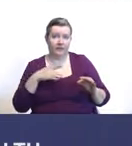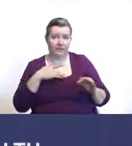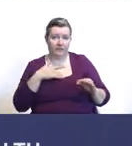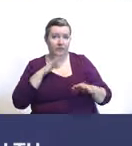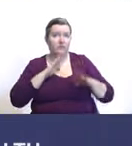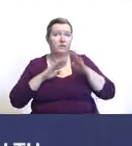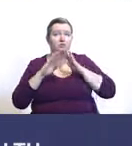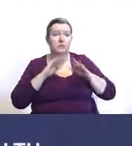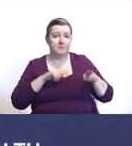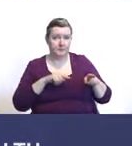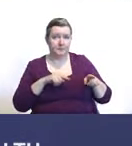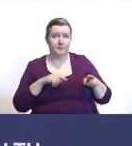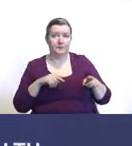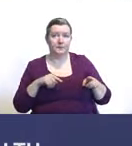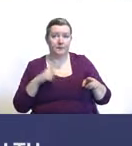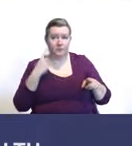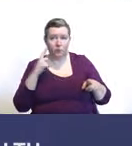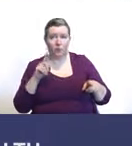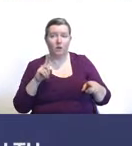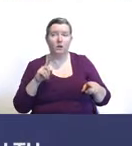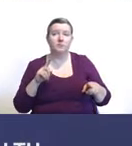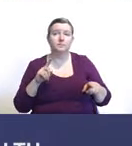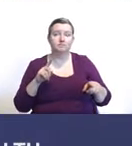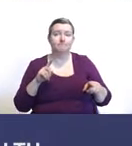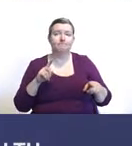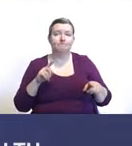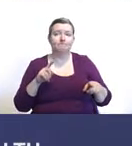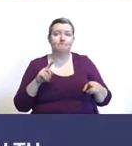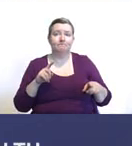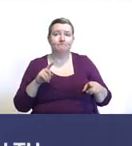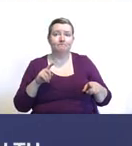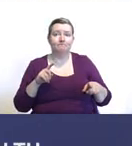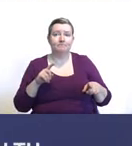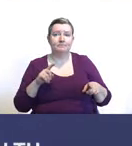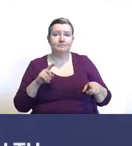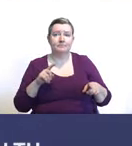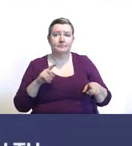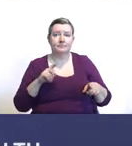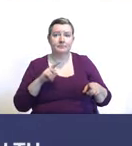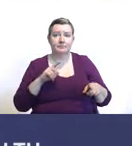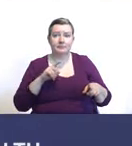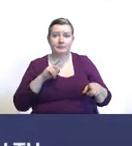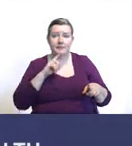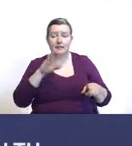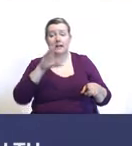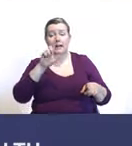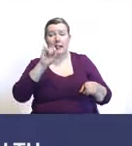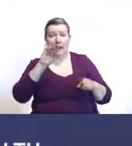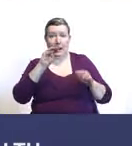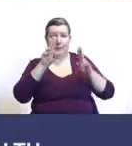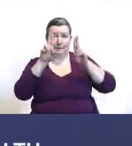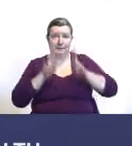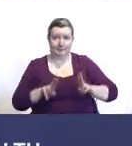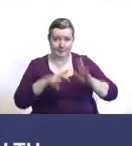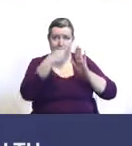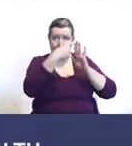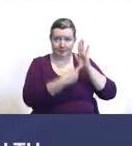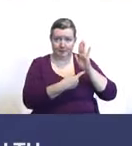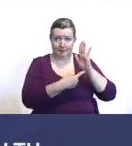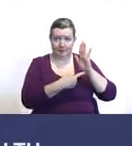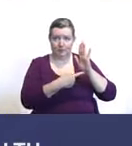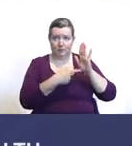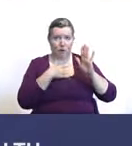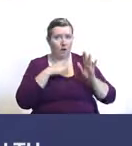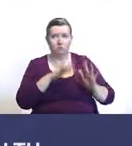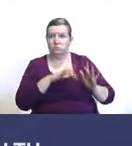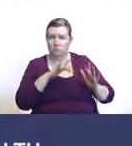is legitimate claim that is not being met, I have nothing but sympathy and commit that we're going